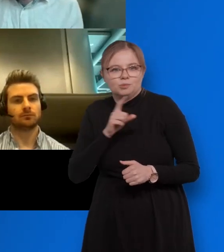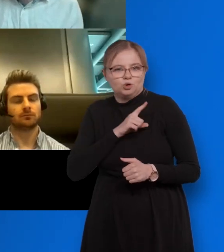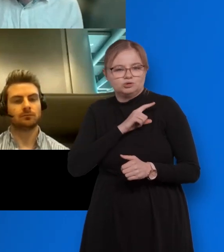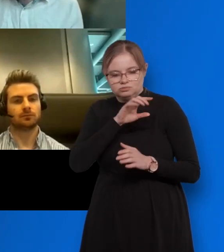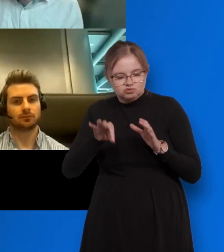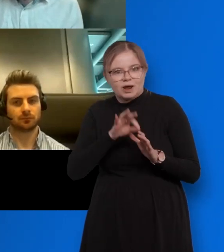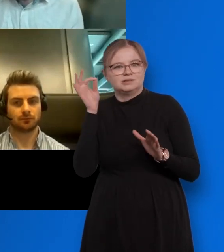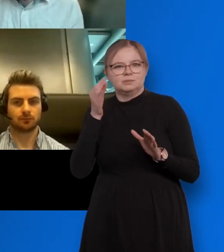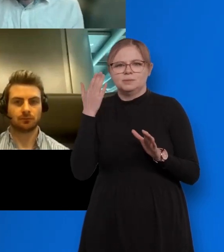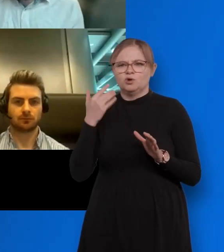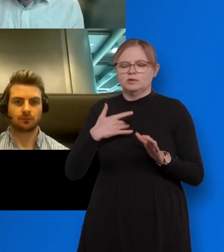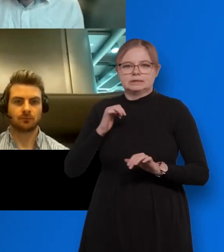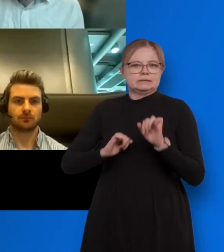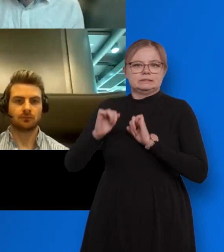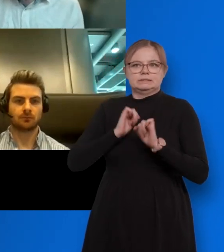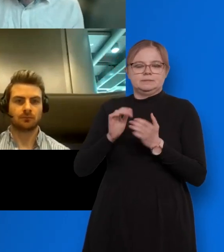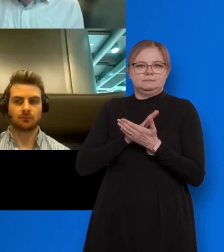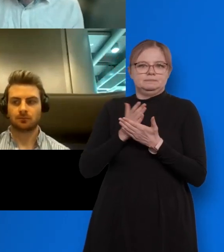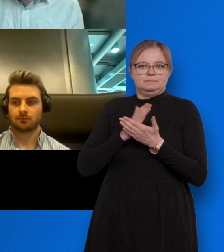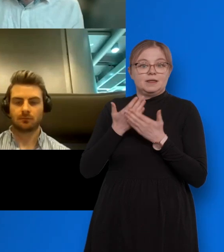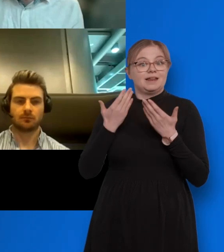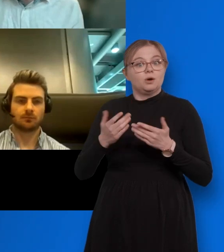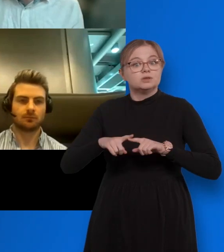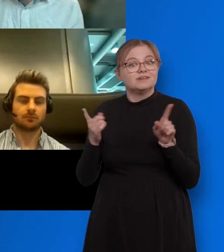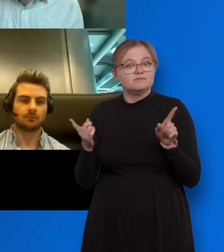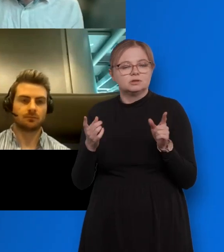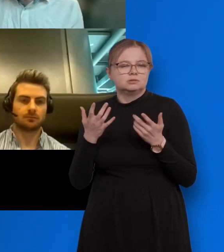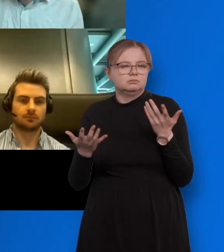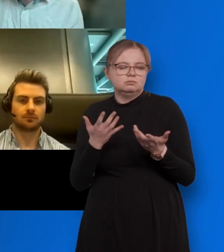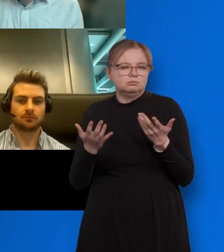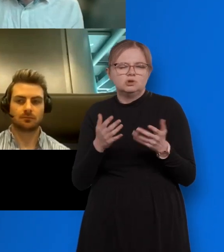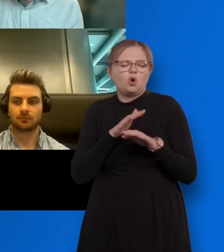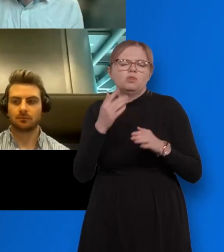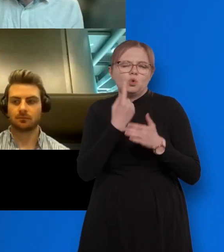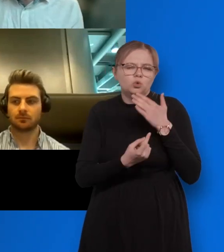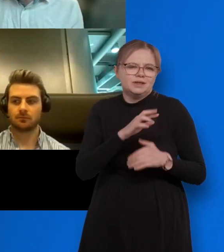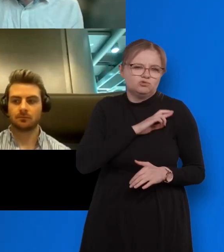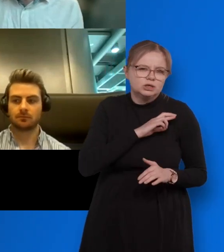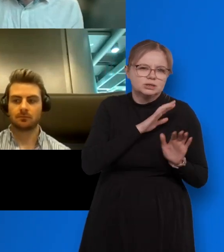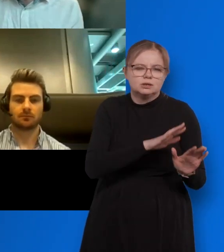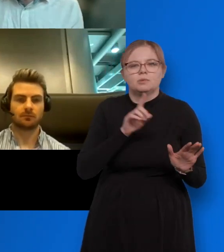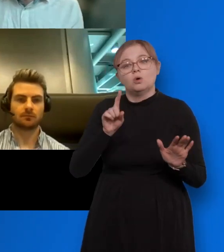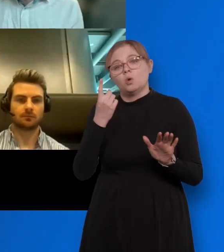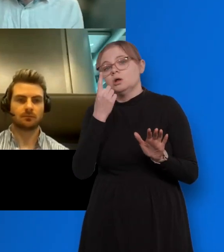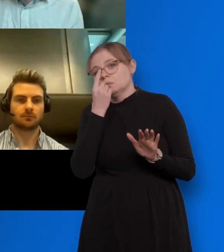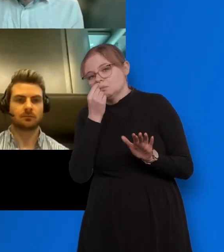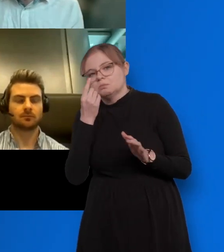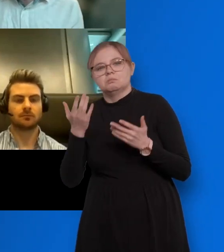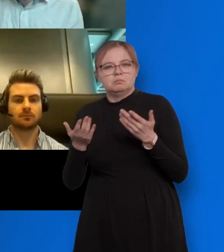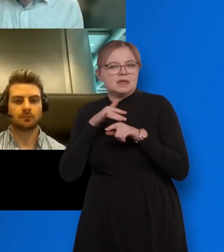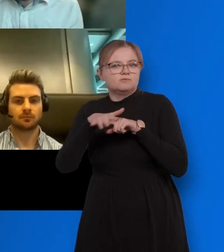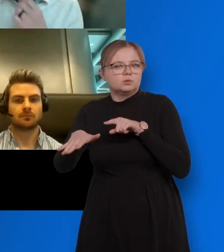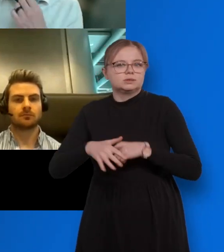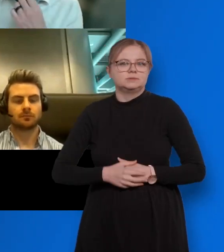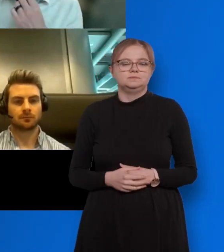themselves. That it's not the only reason, it won't be the only reason why people have become aware of it, but we definitely think that's been